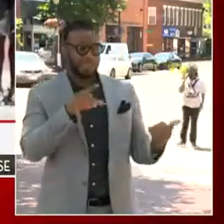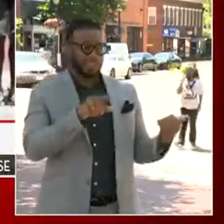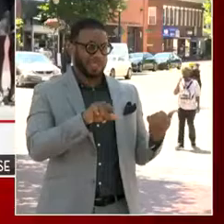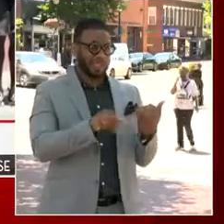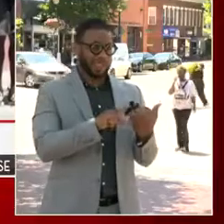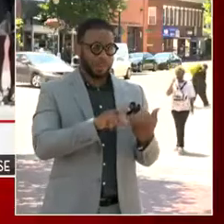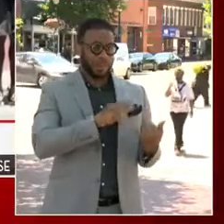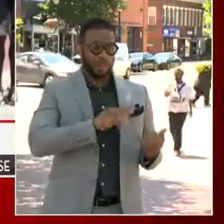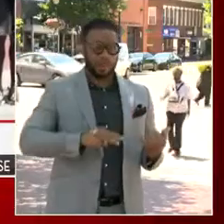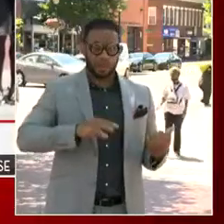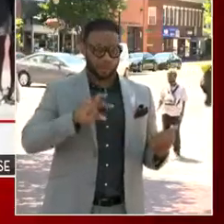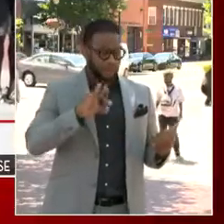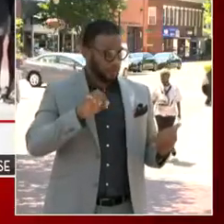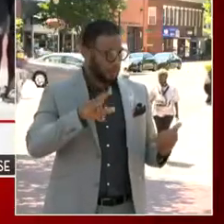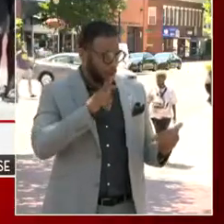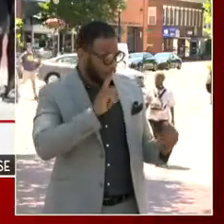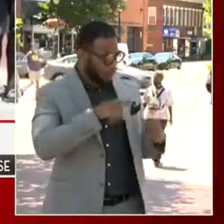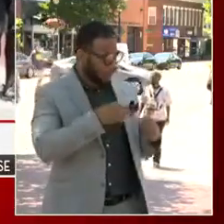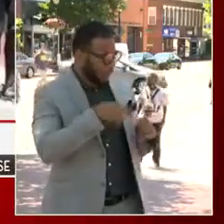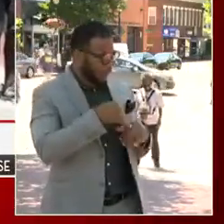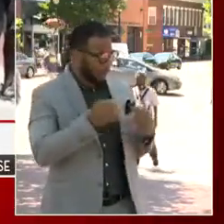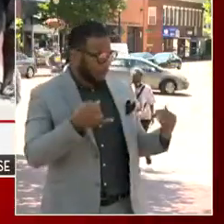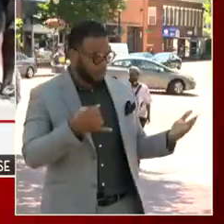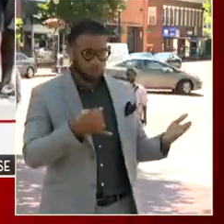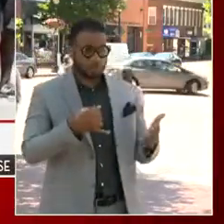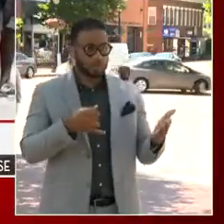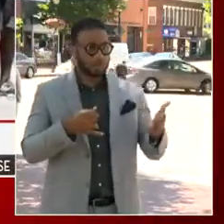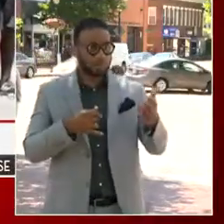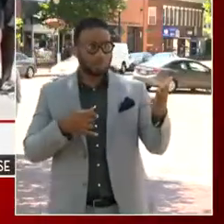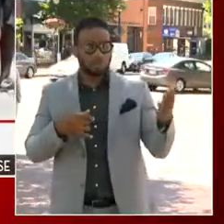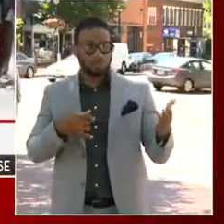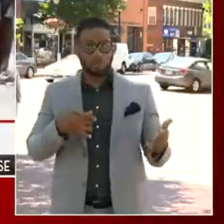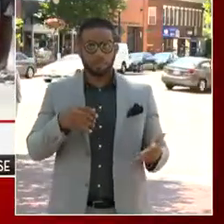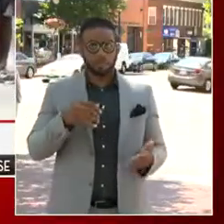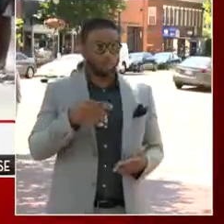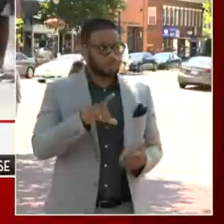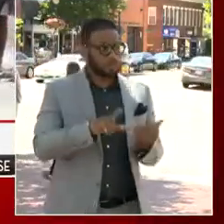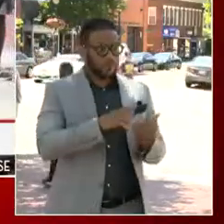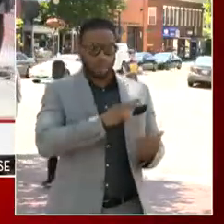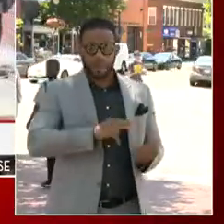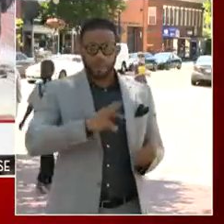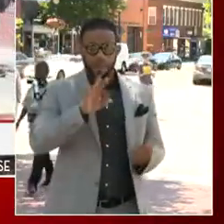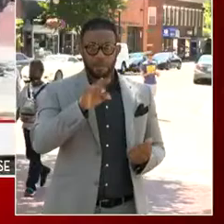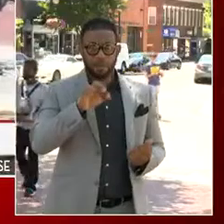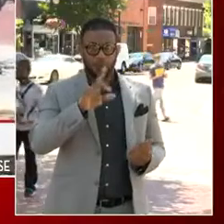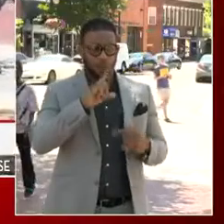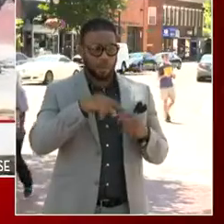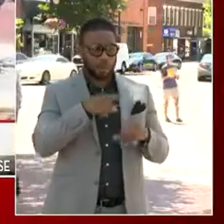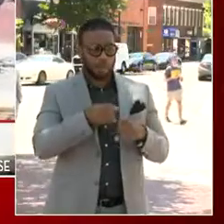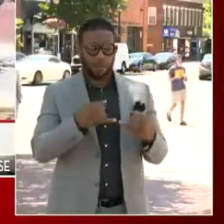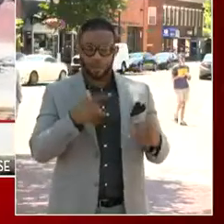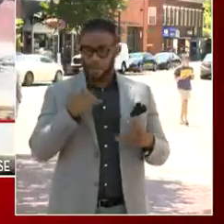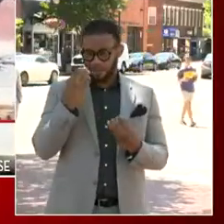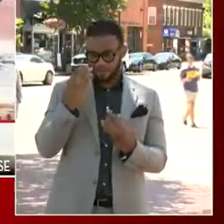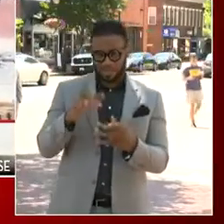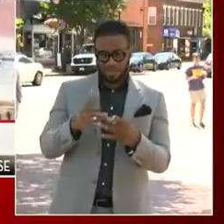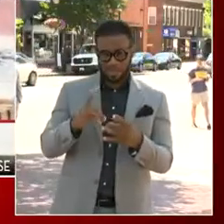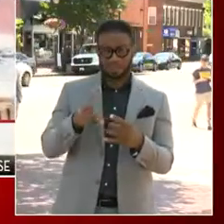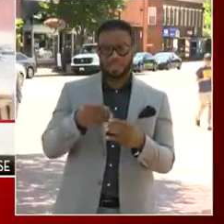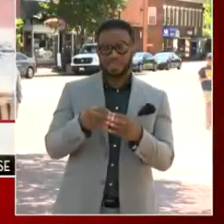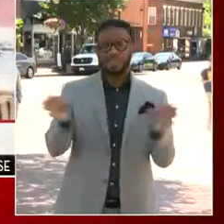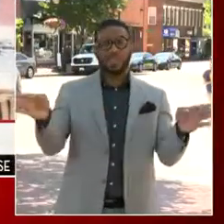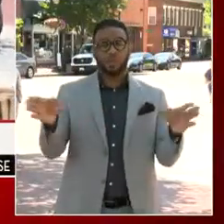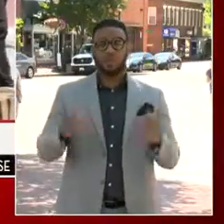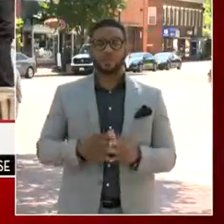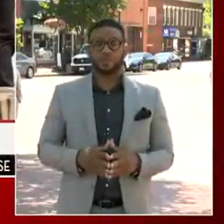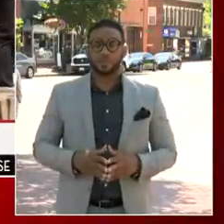Mayor Baber, who wants to talk about the timeline. Okay, I'll ask Deputy Mayor Babers to talk about the timeline, but let me just say something in